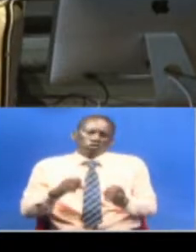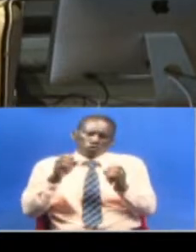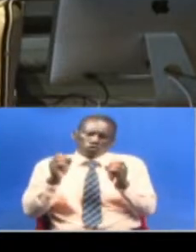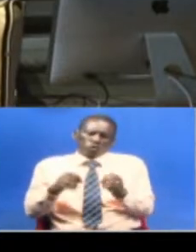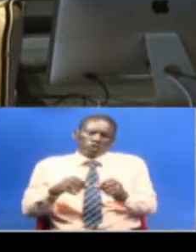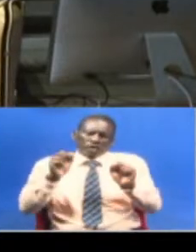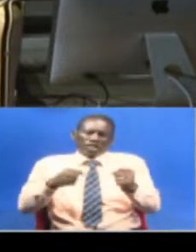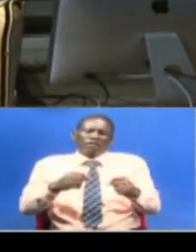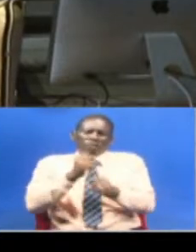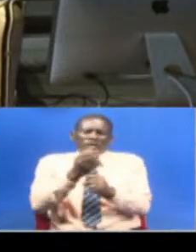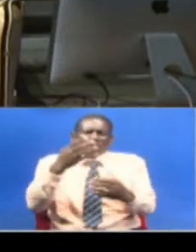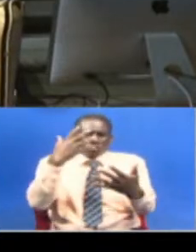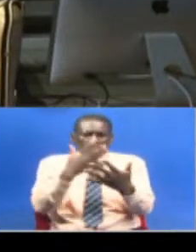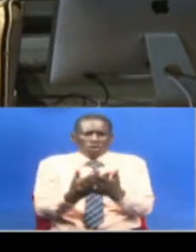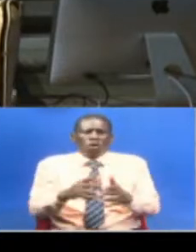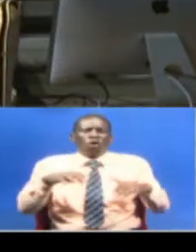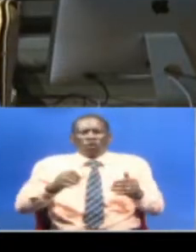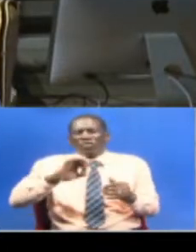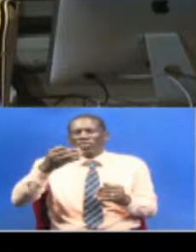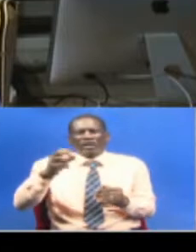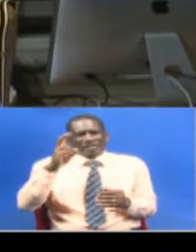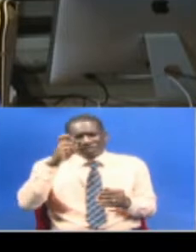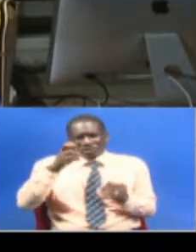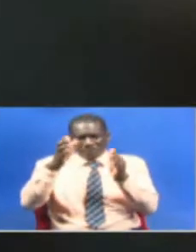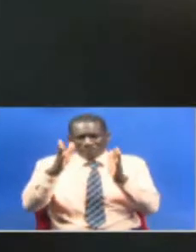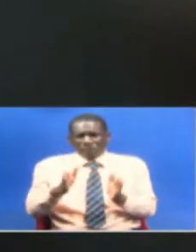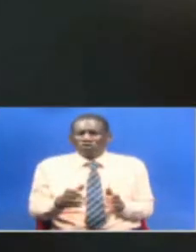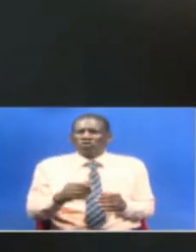or even the third accused person who